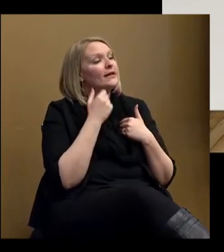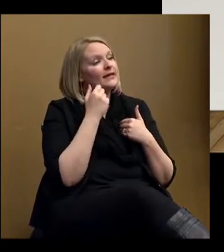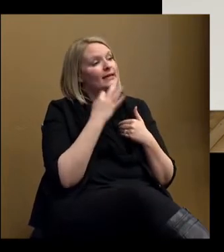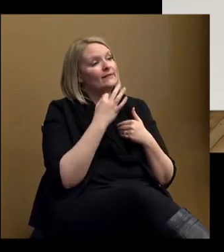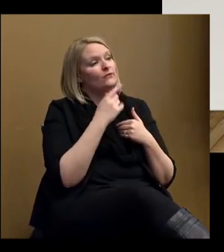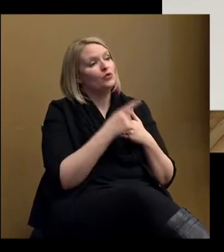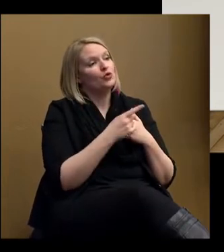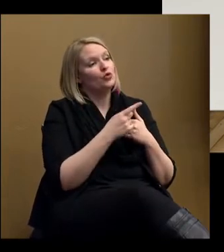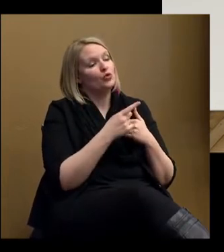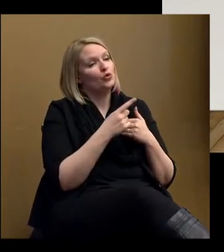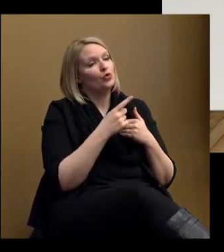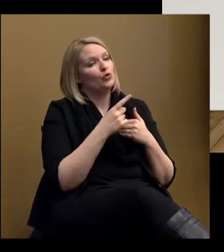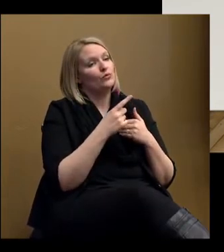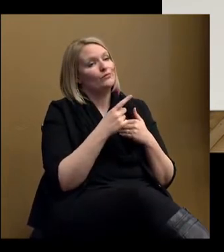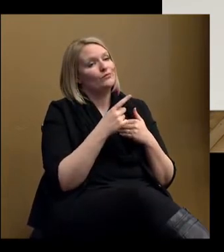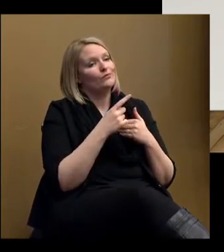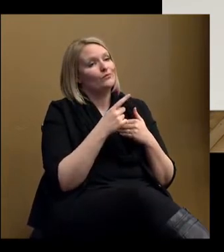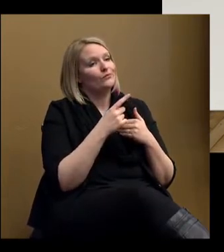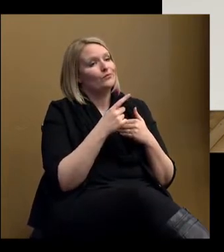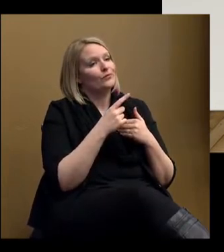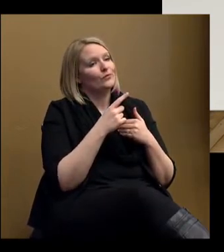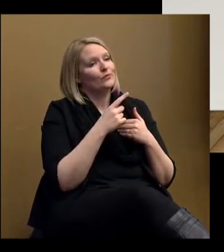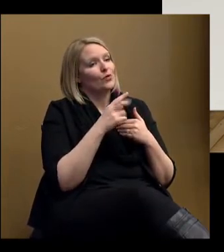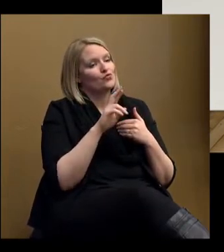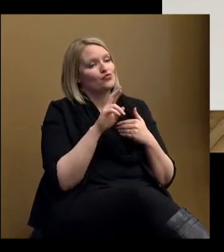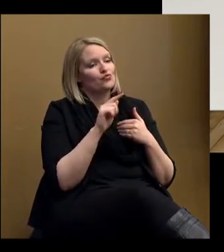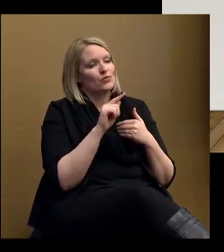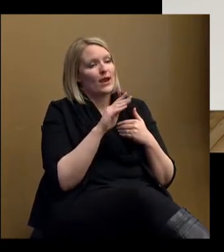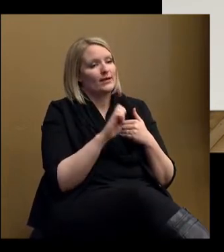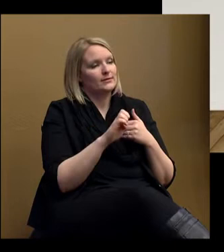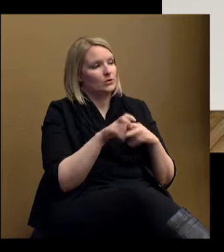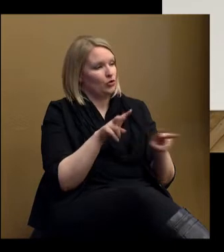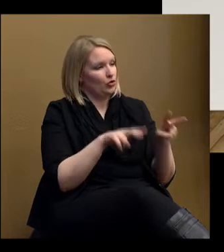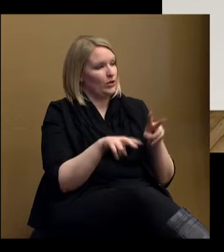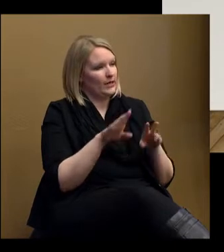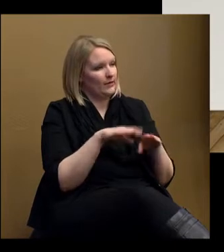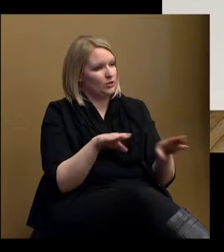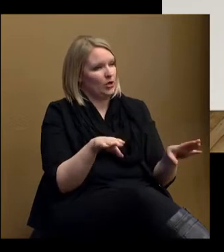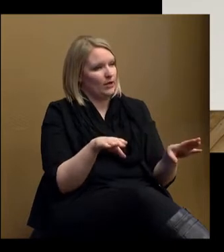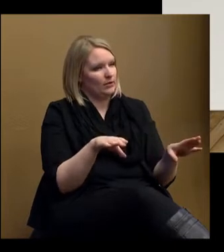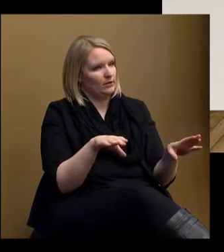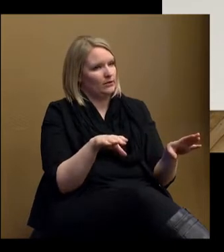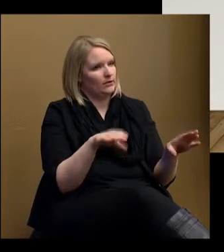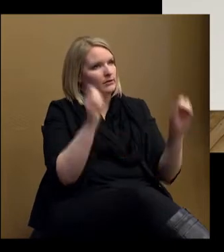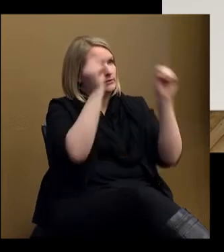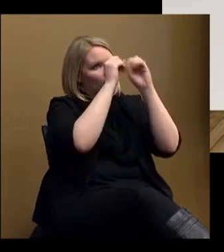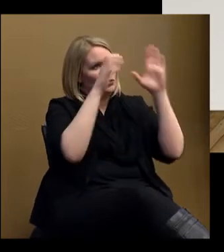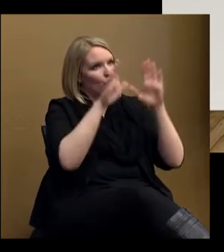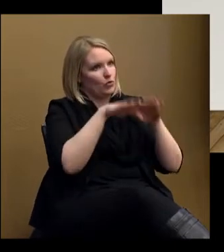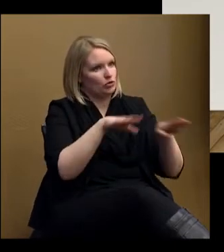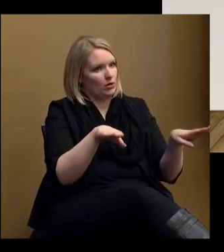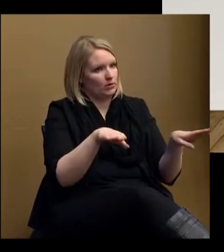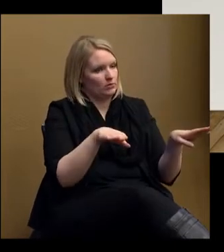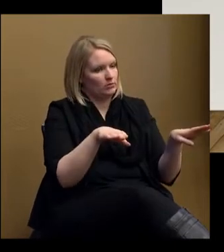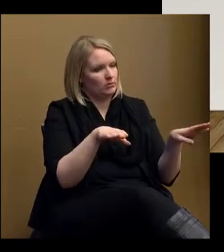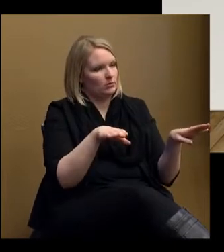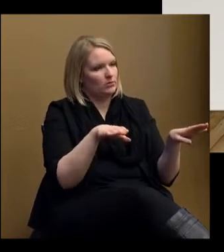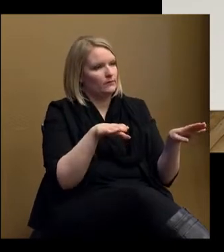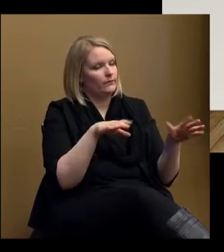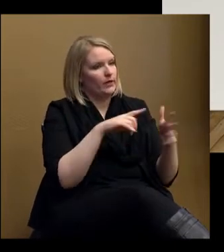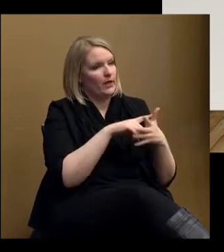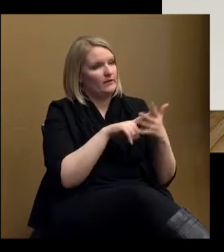going to rate, looking at your child, the picture of your child in the different